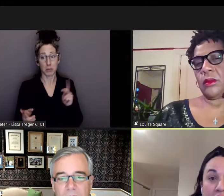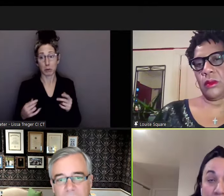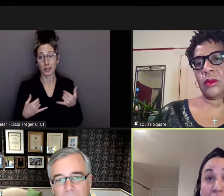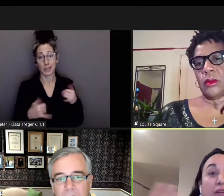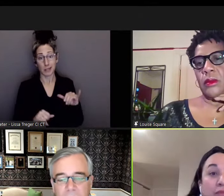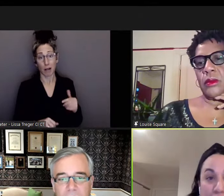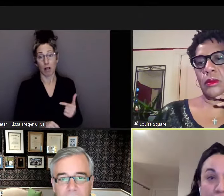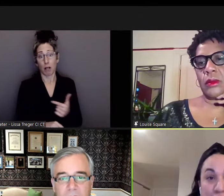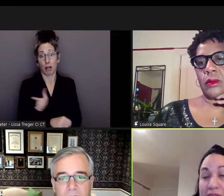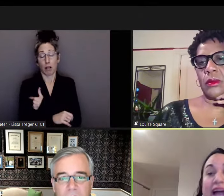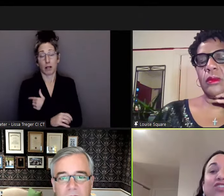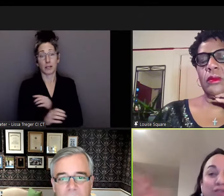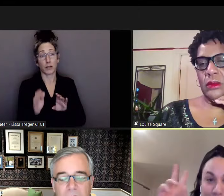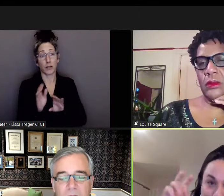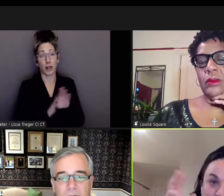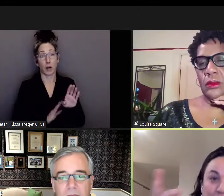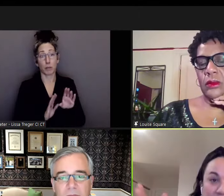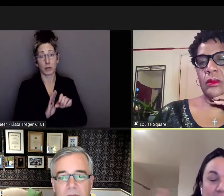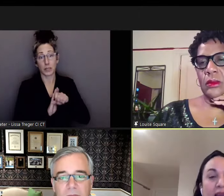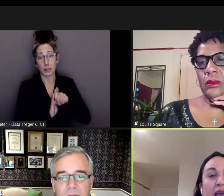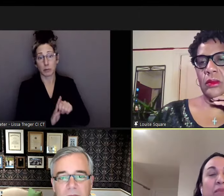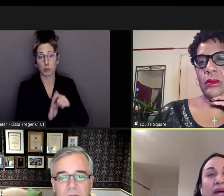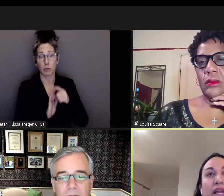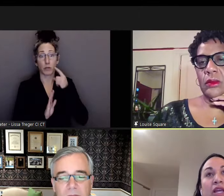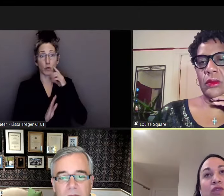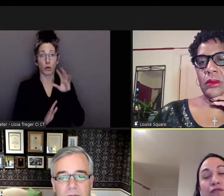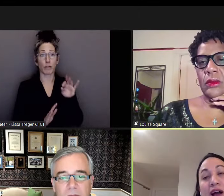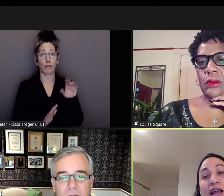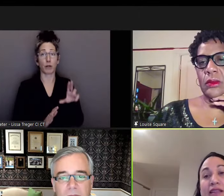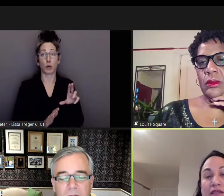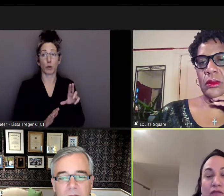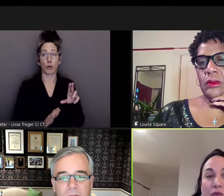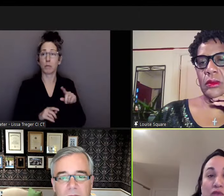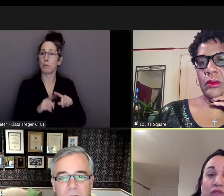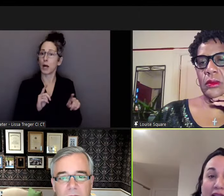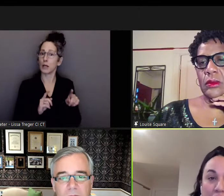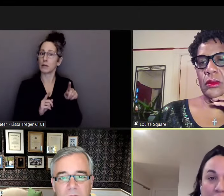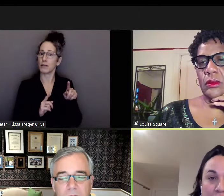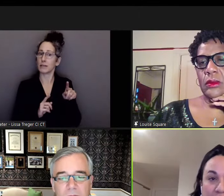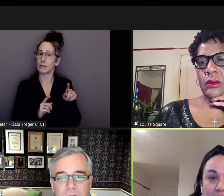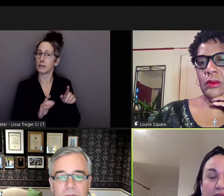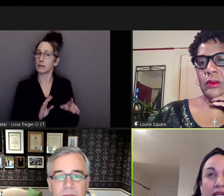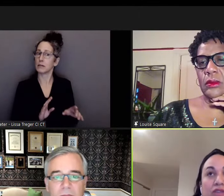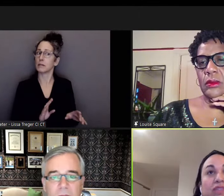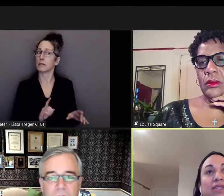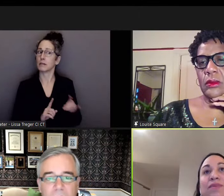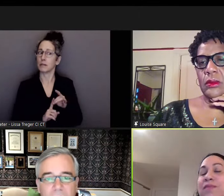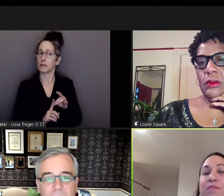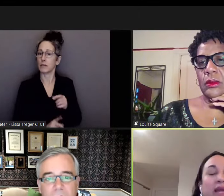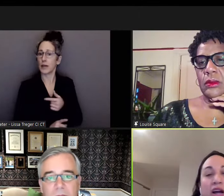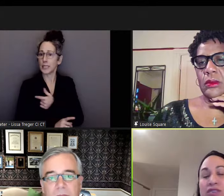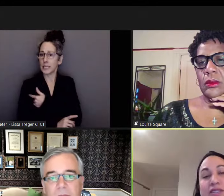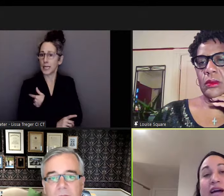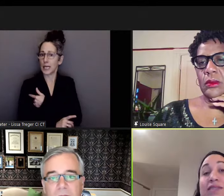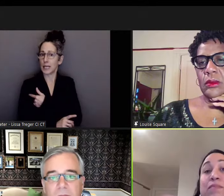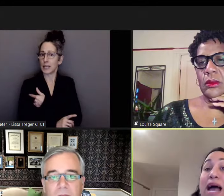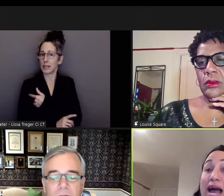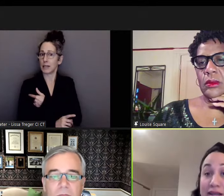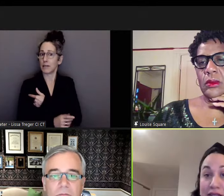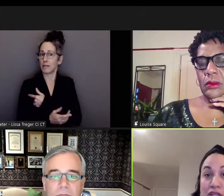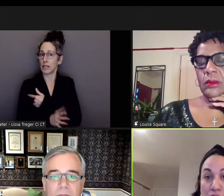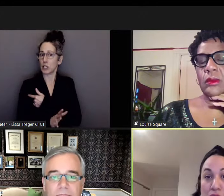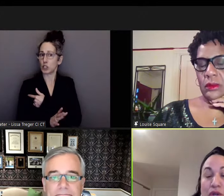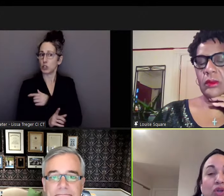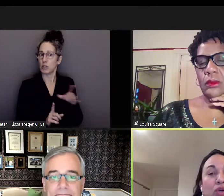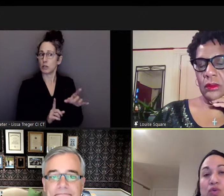still develop the flu or catch the flu, right? But you find that when you've had the flu vaccine, your symptoms are just not as